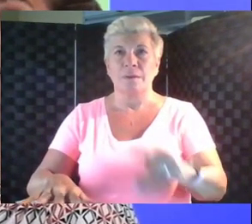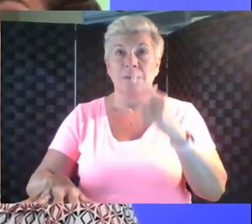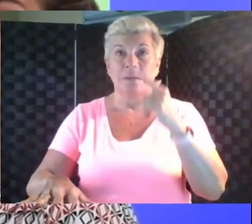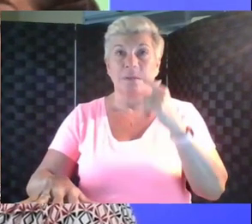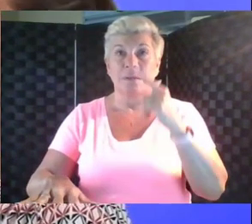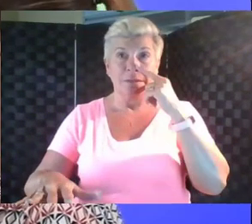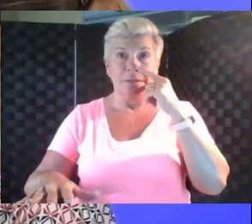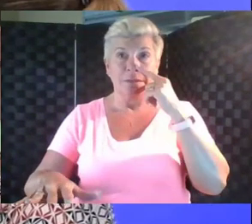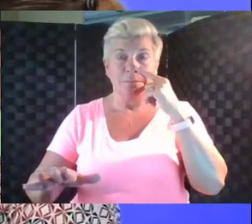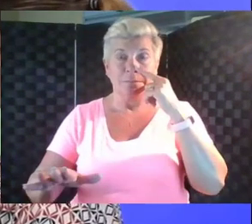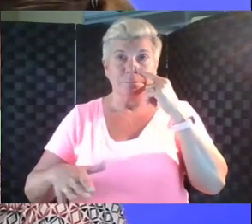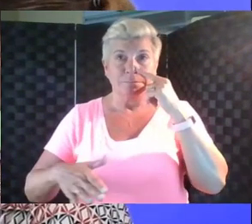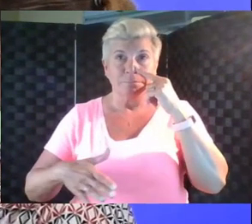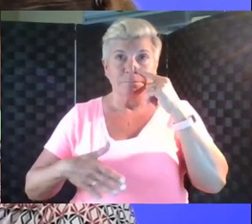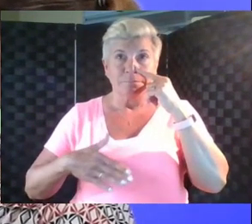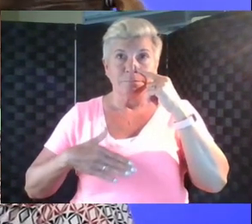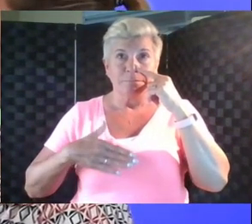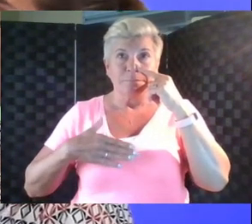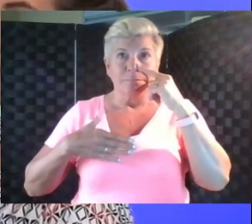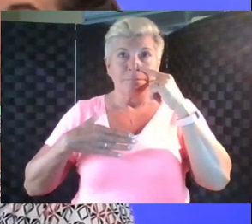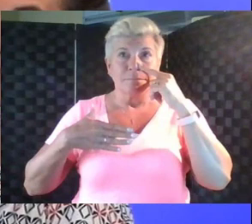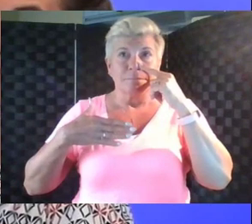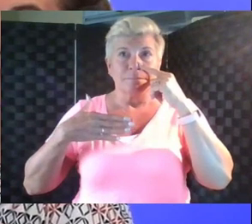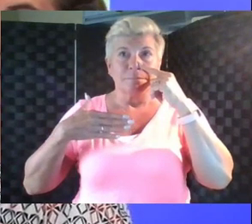We're going to take just a smaller deep breath. Here we go.